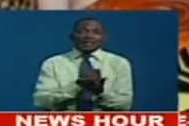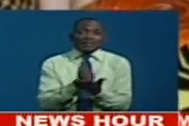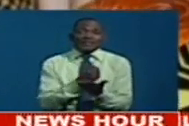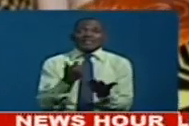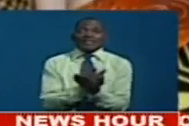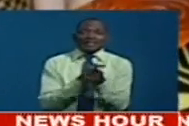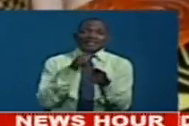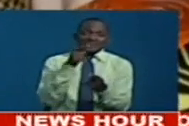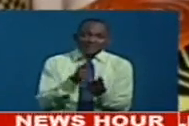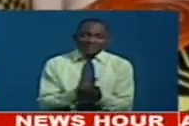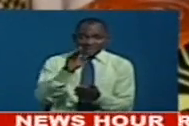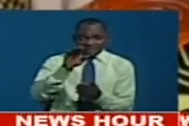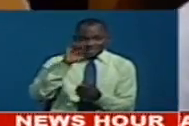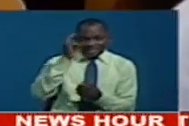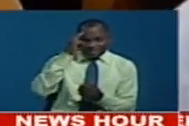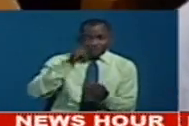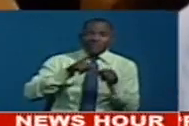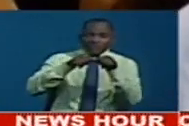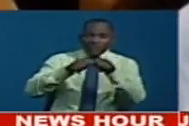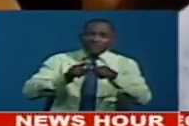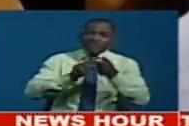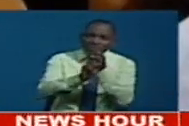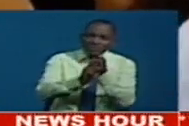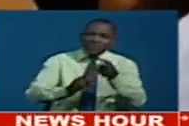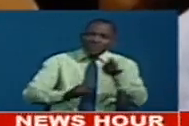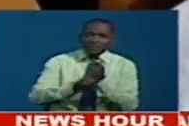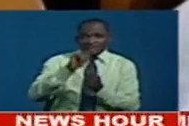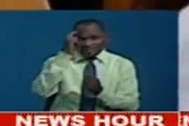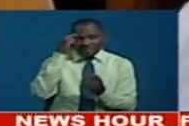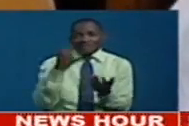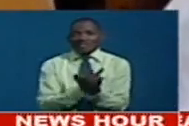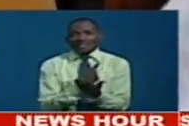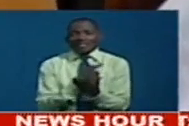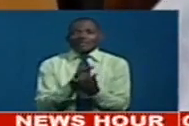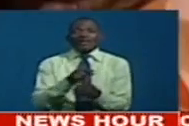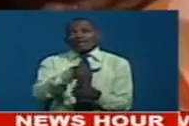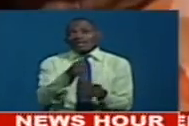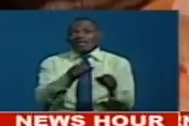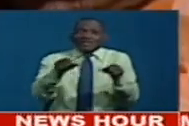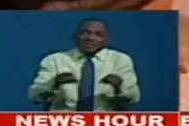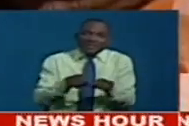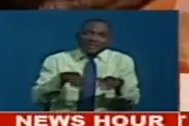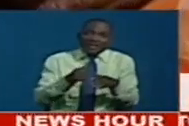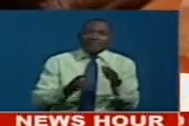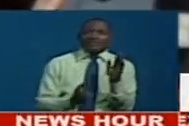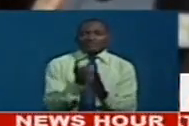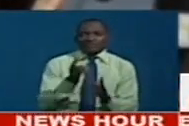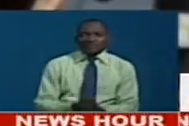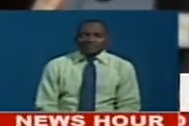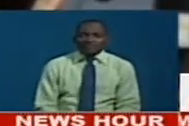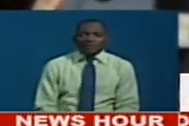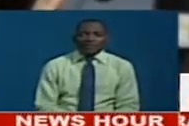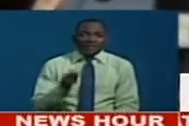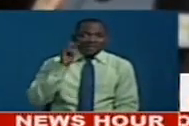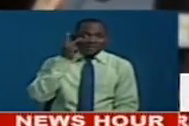Sung-soo, said his government will continue to partner with the government of Ghana in several areas of the economy. The